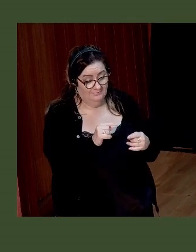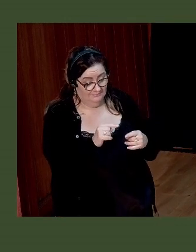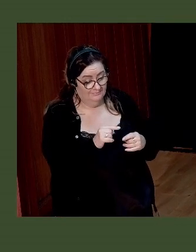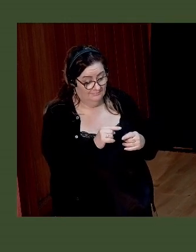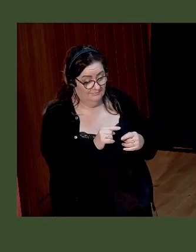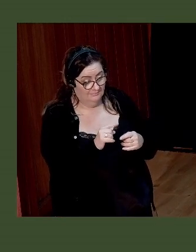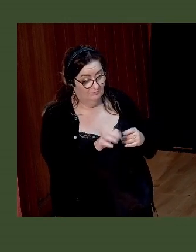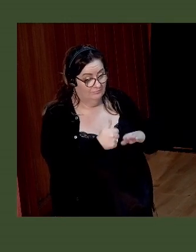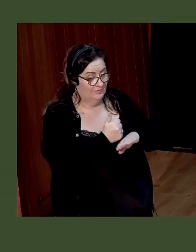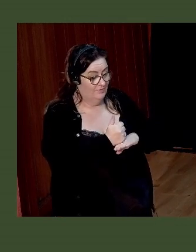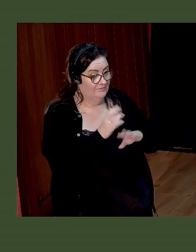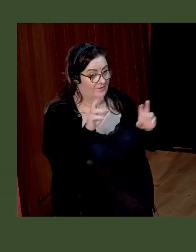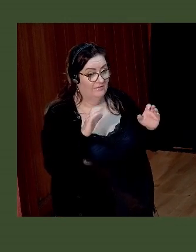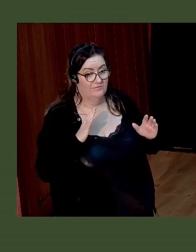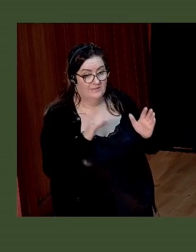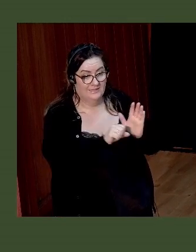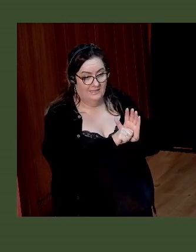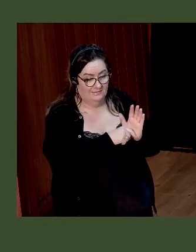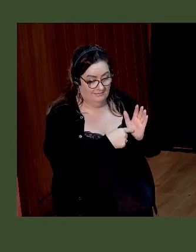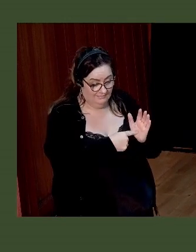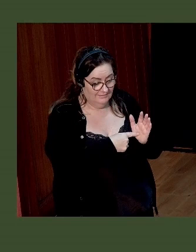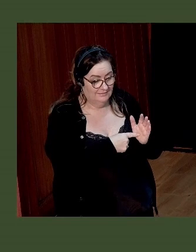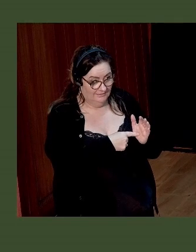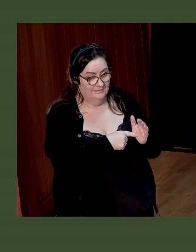with the establishment of the Free State,